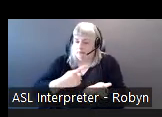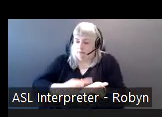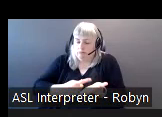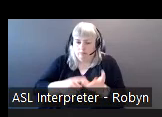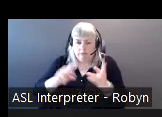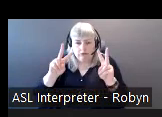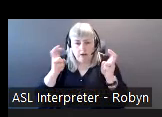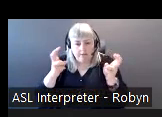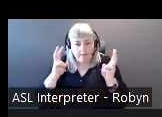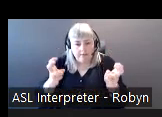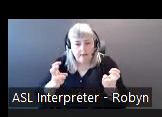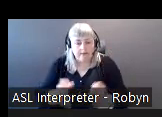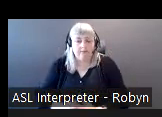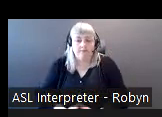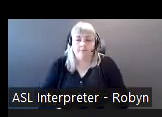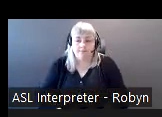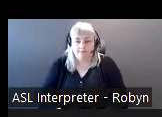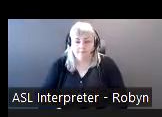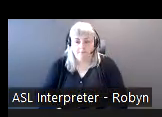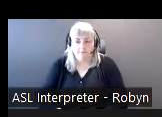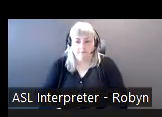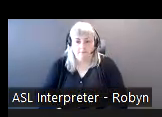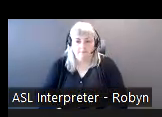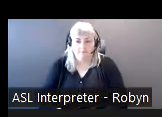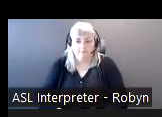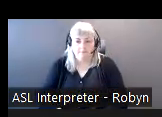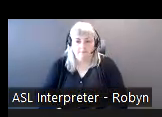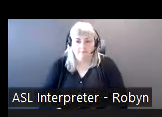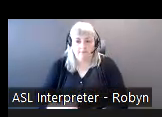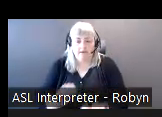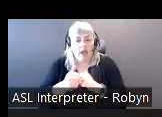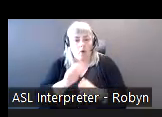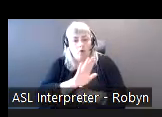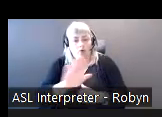Notice how all of this is landing on your body.